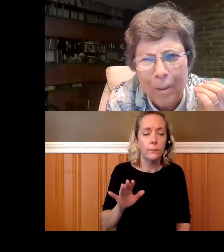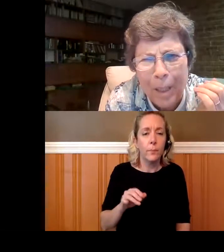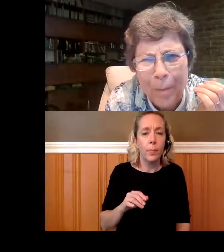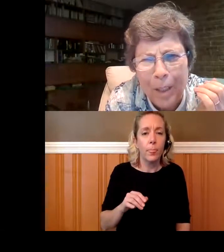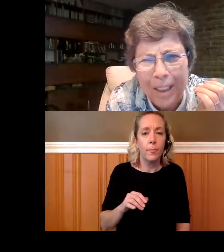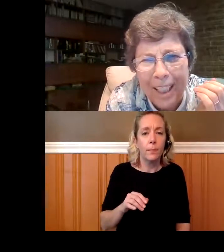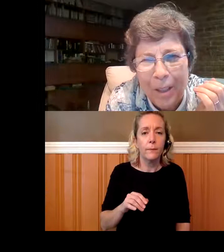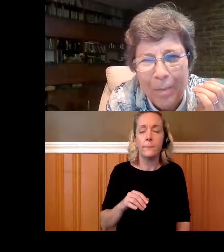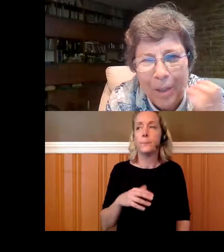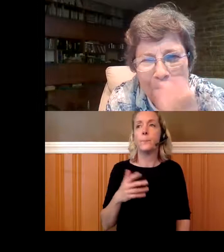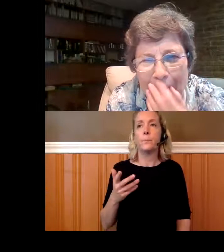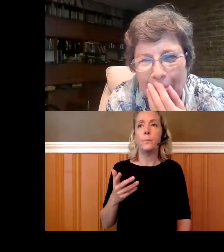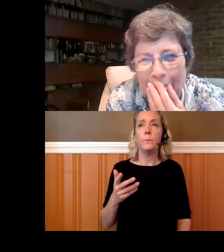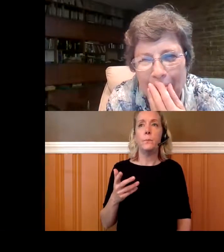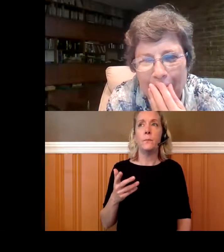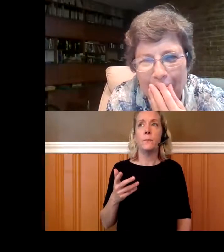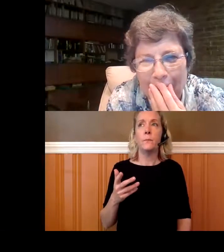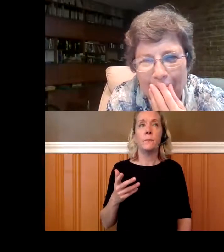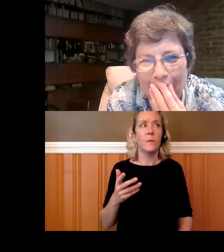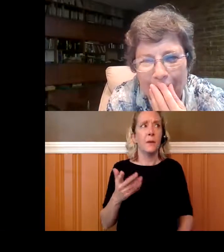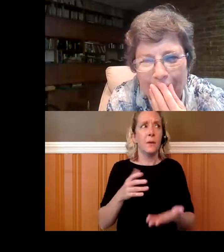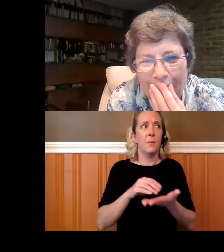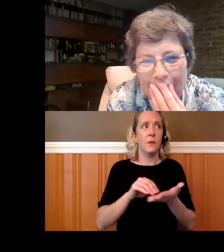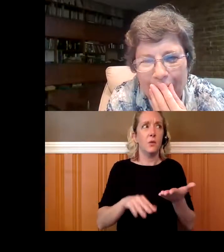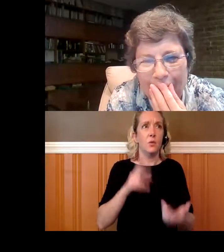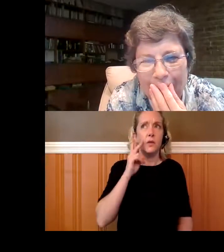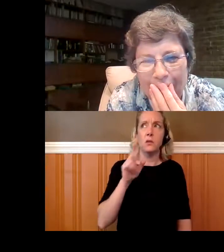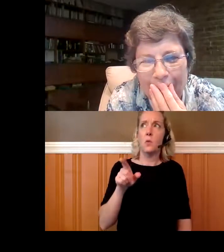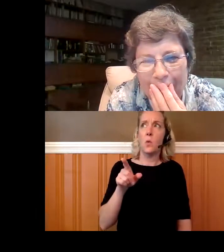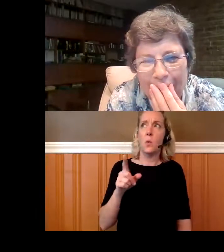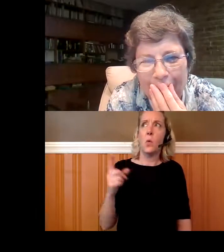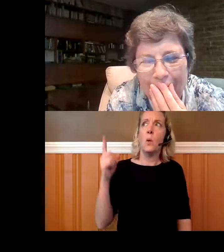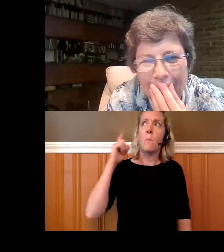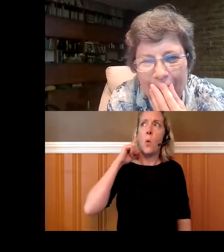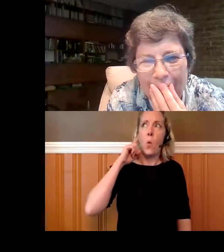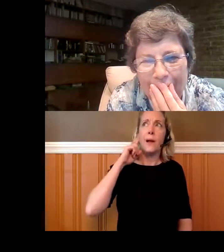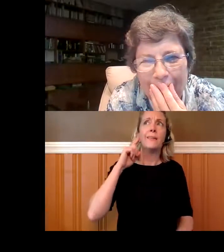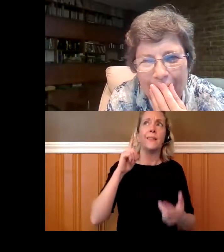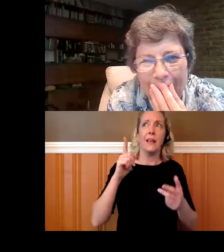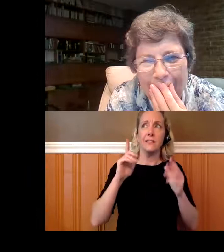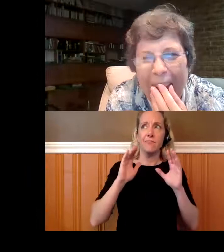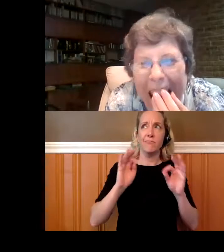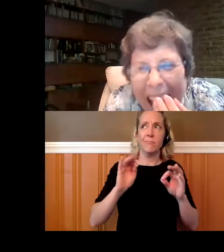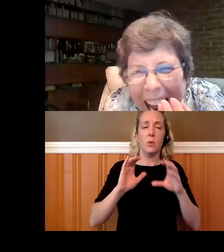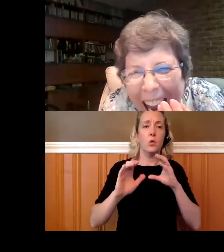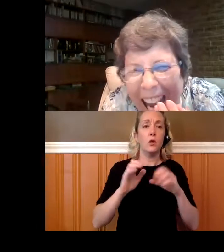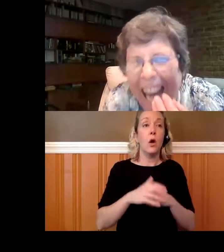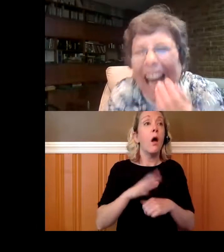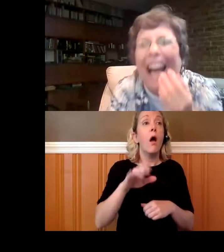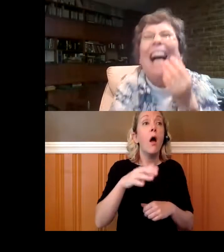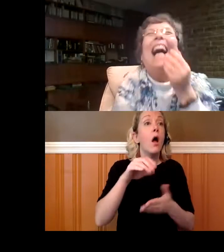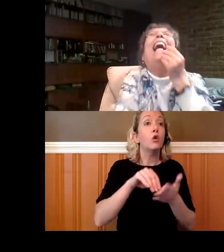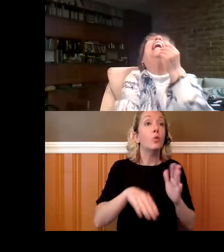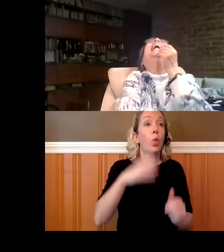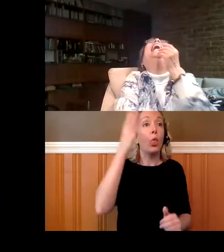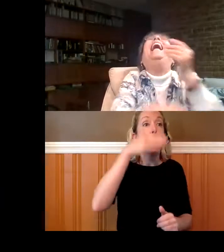That if you point to your ear, that's adequate communication. Well, he didn't even know the instructor was